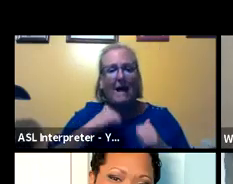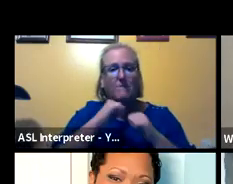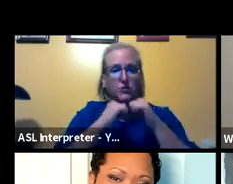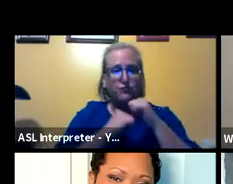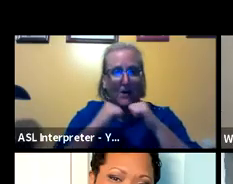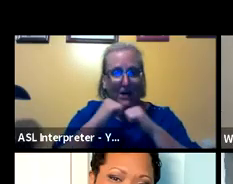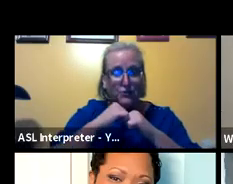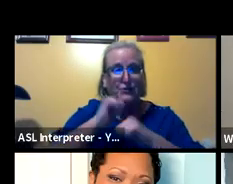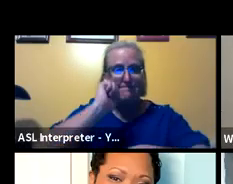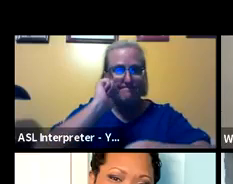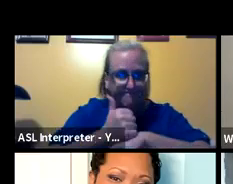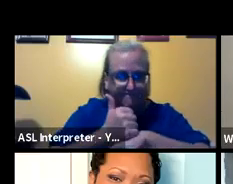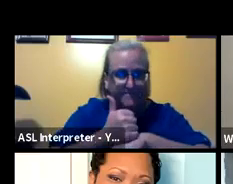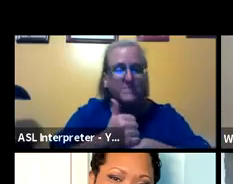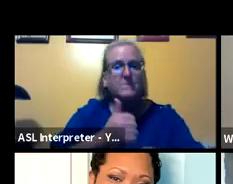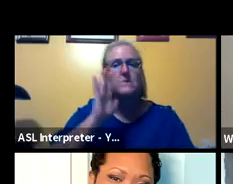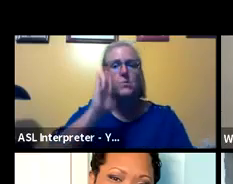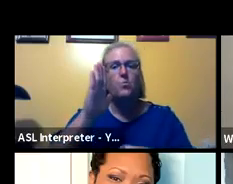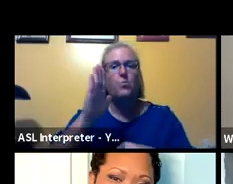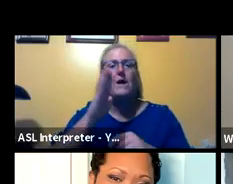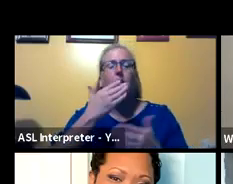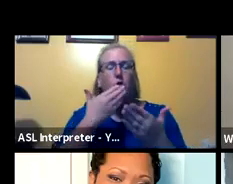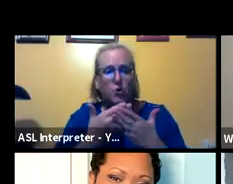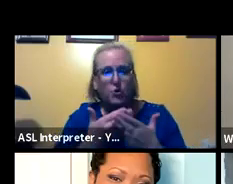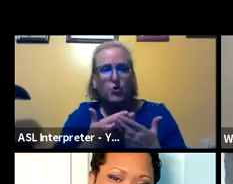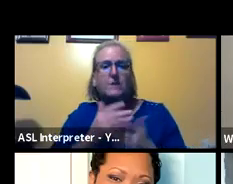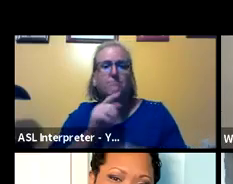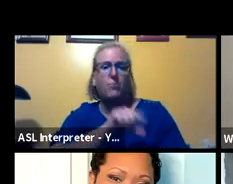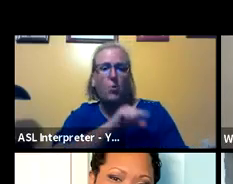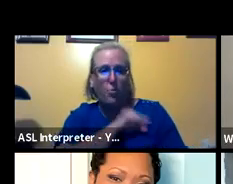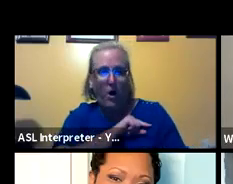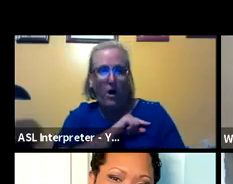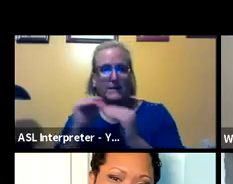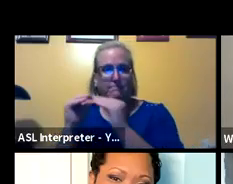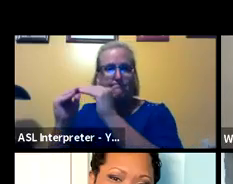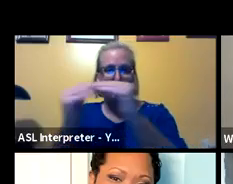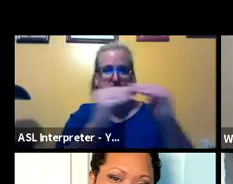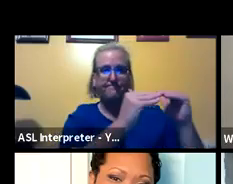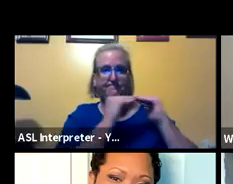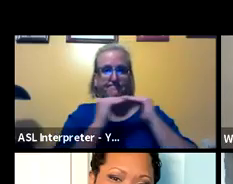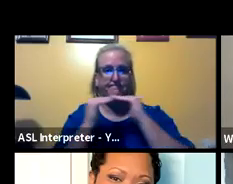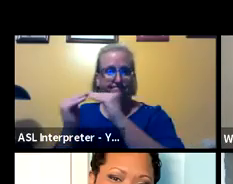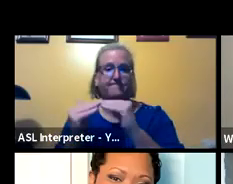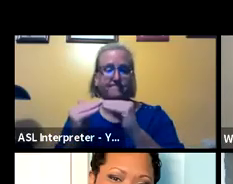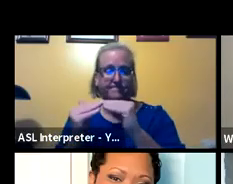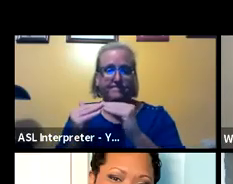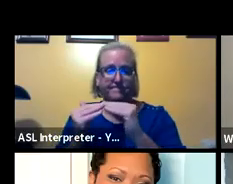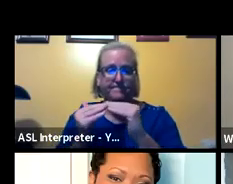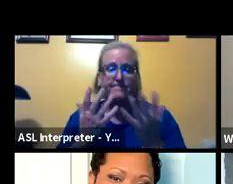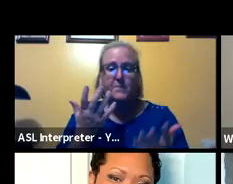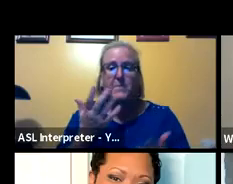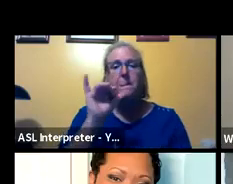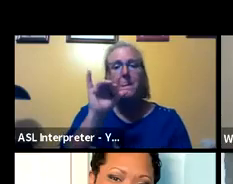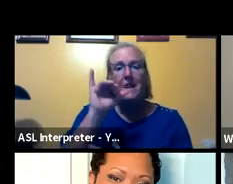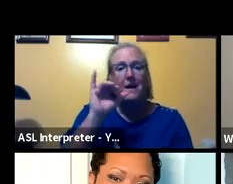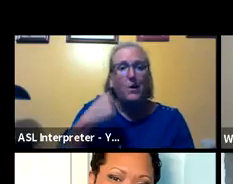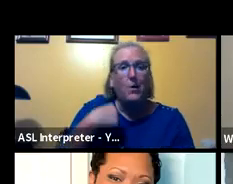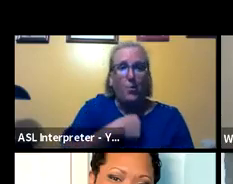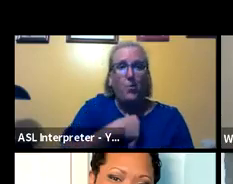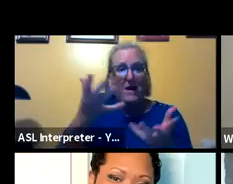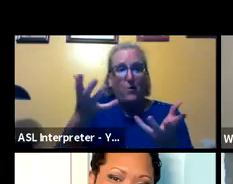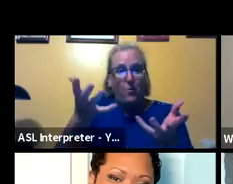going on across the board with accountability associated with it. We have to, because if that's what we're saying we